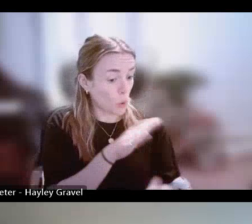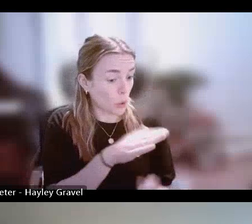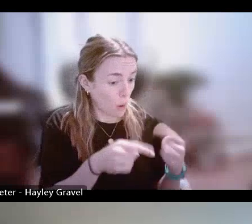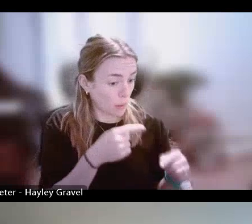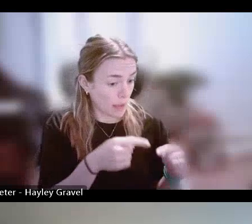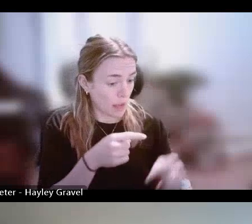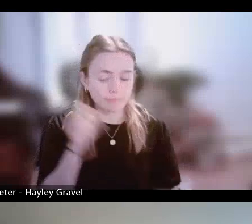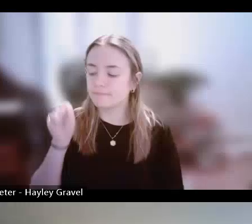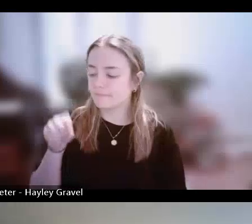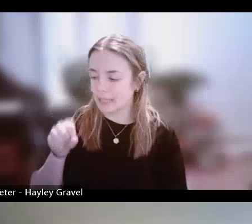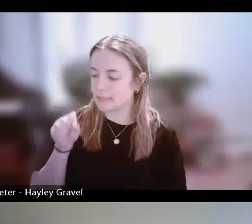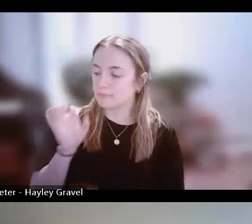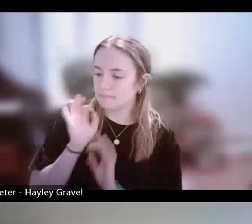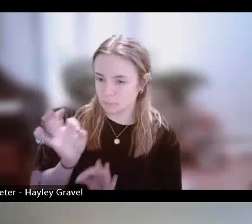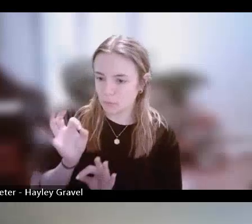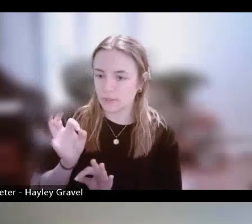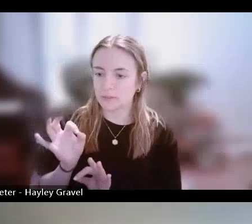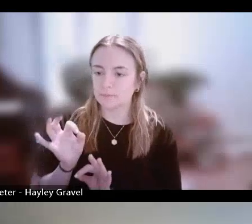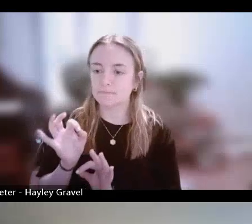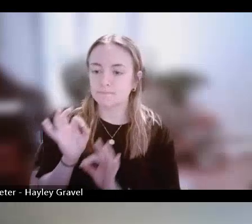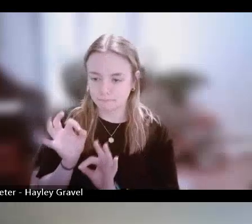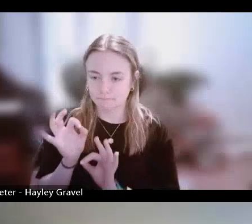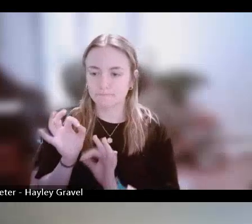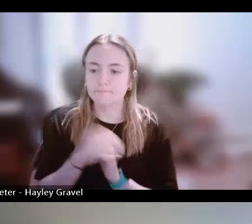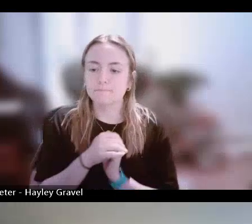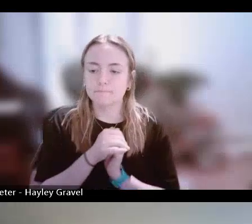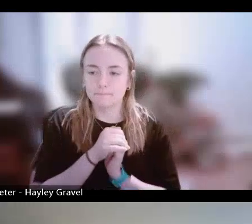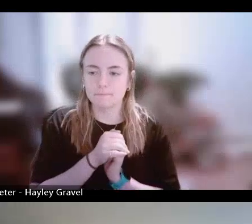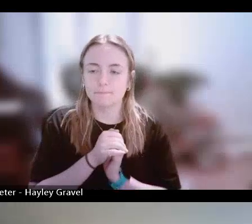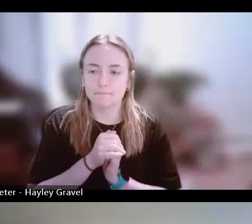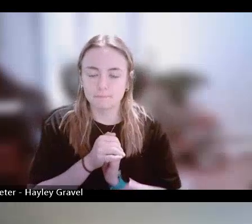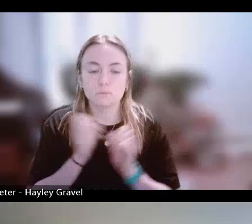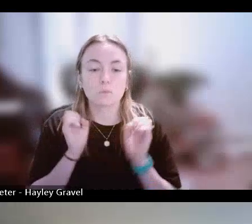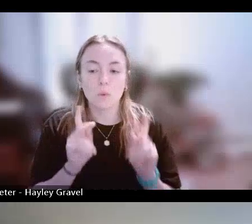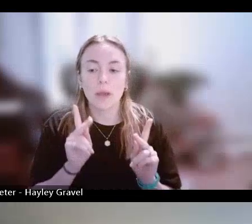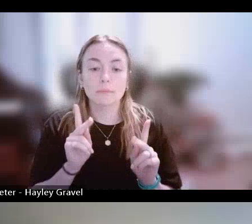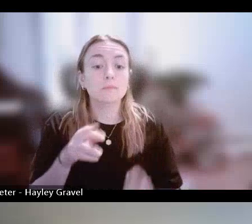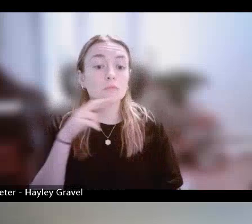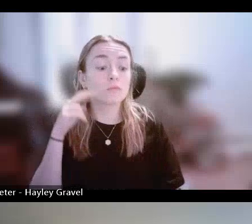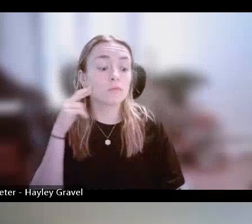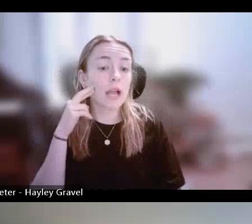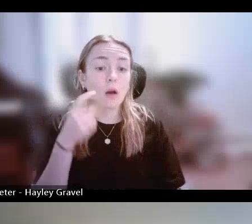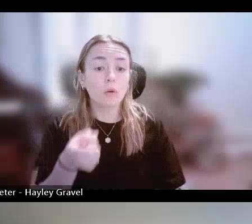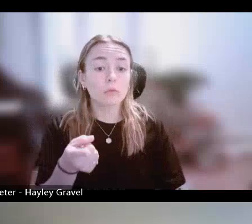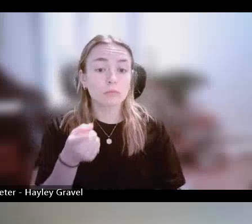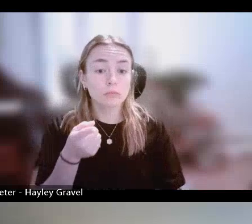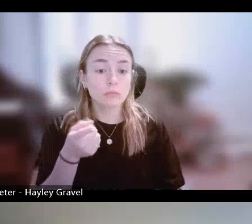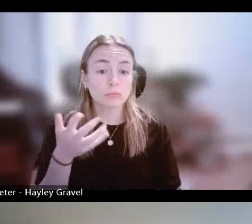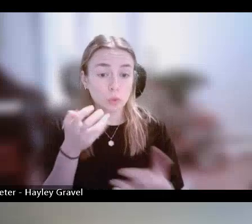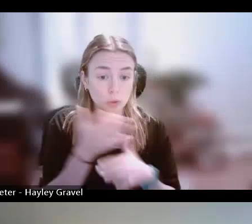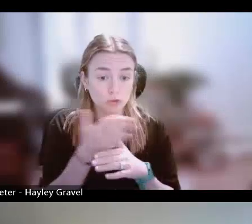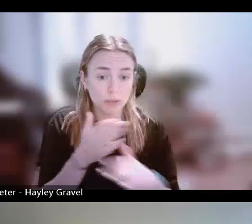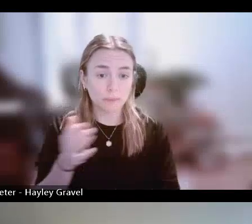it's supposed to do. Yep. Okay. Raquel, do you have a question or do you want to have a